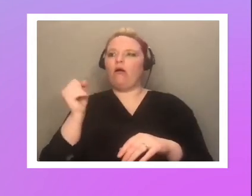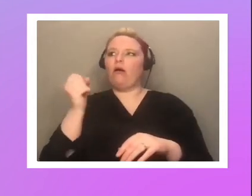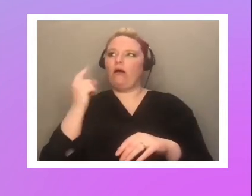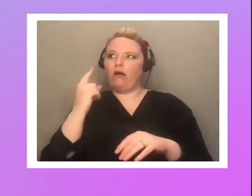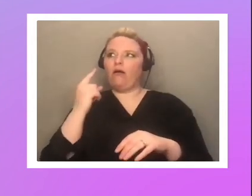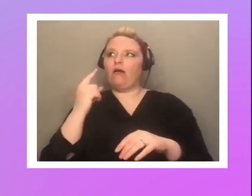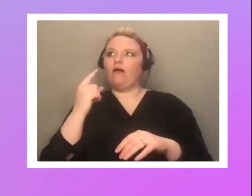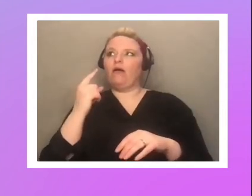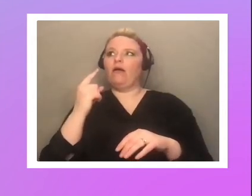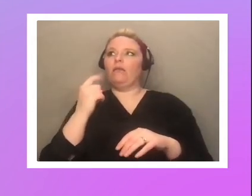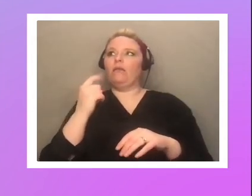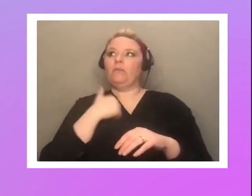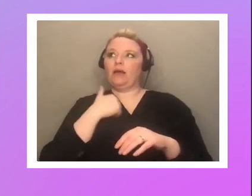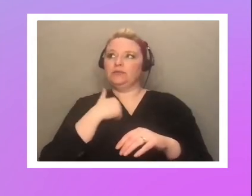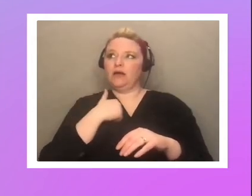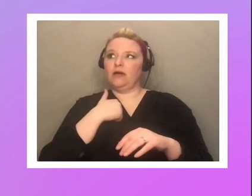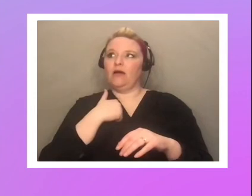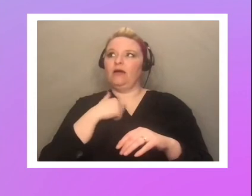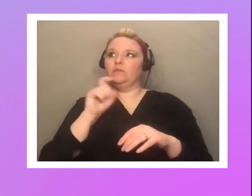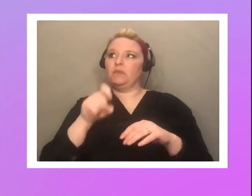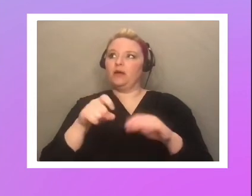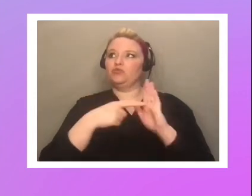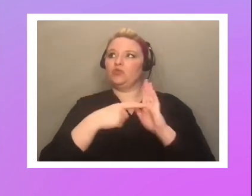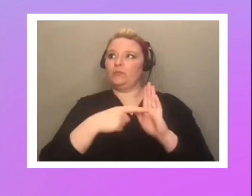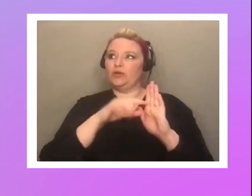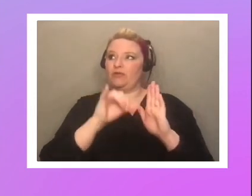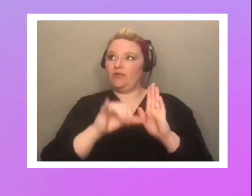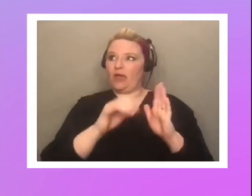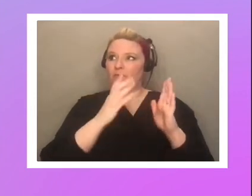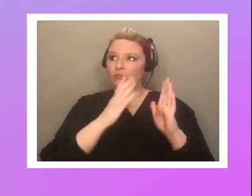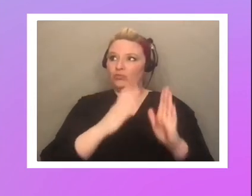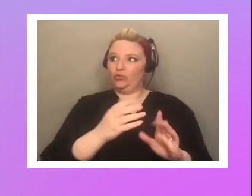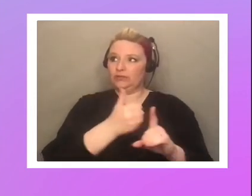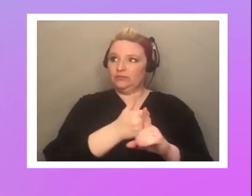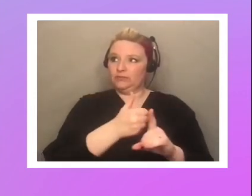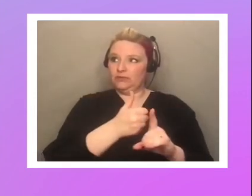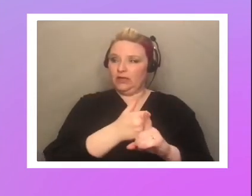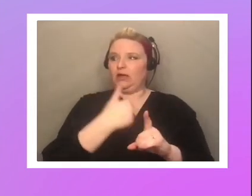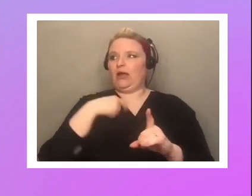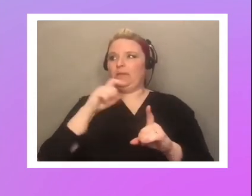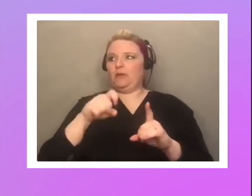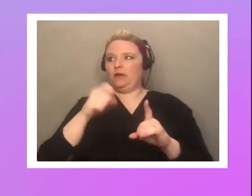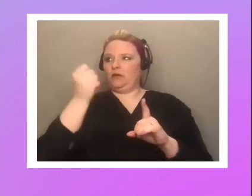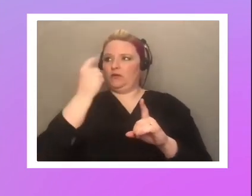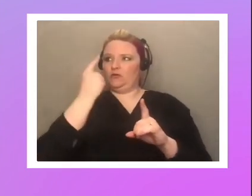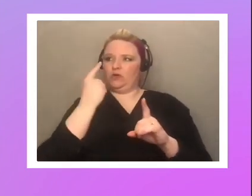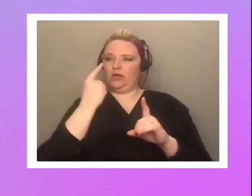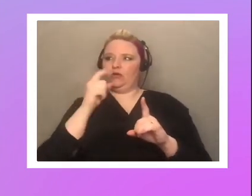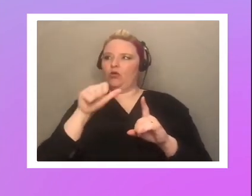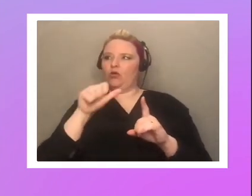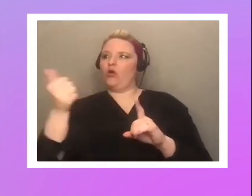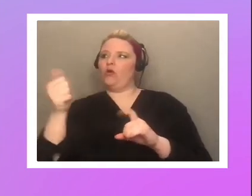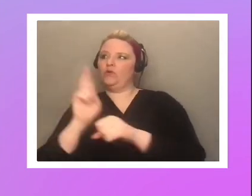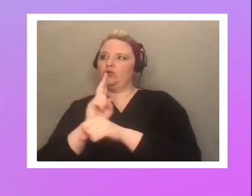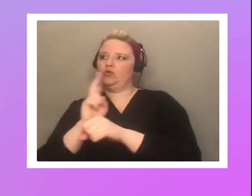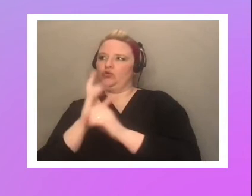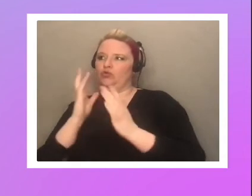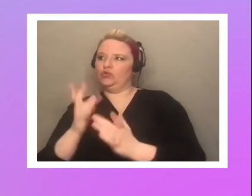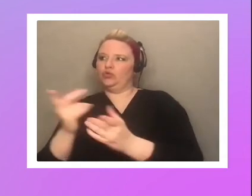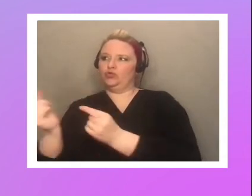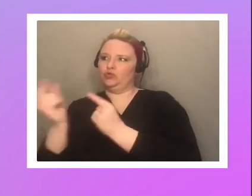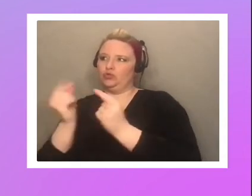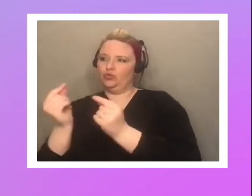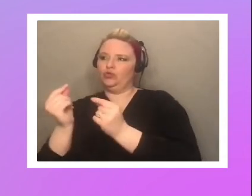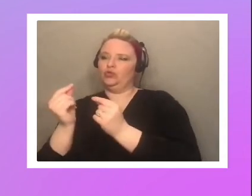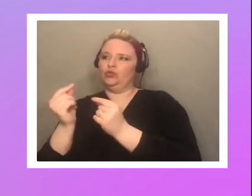not only do I need to represent this user, I need to understand what the other users that my team